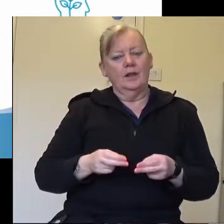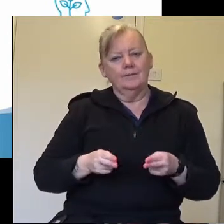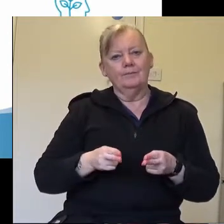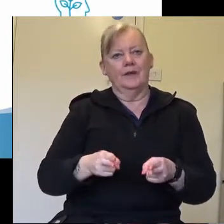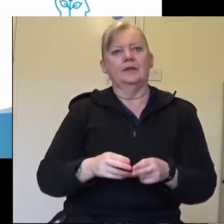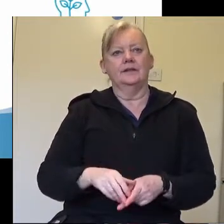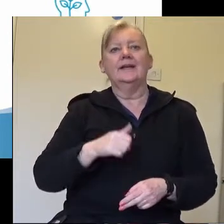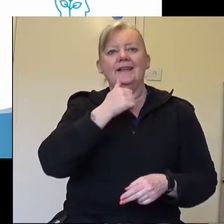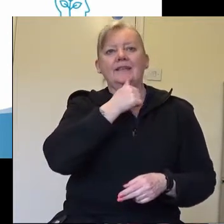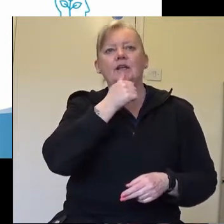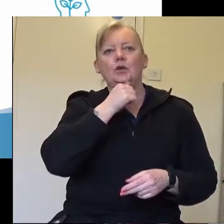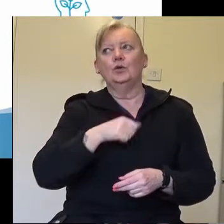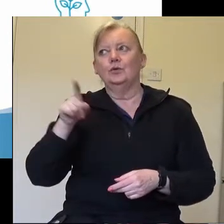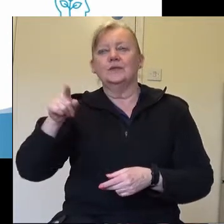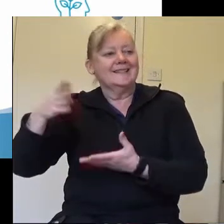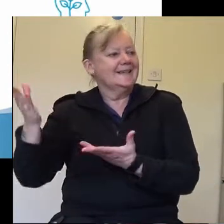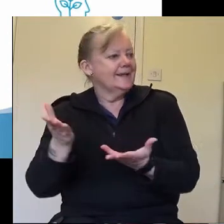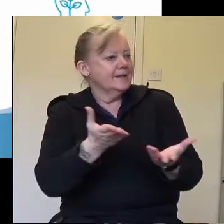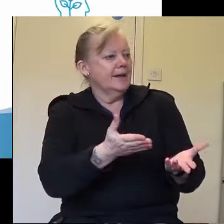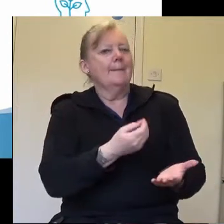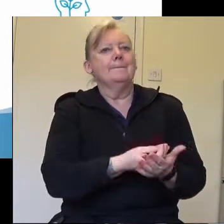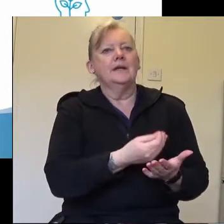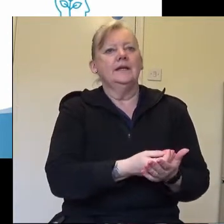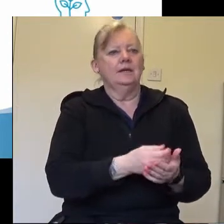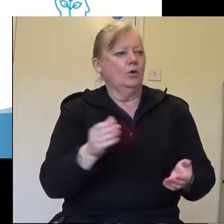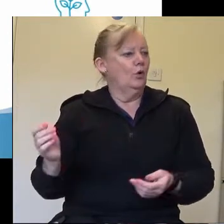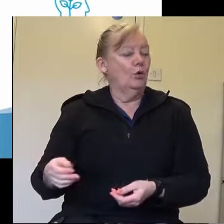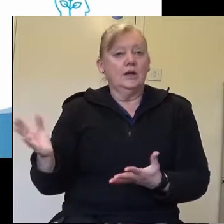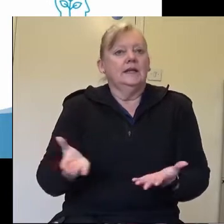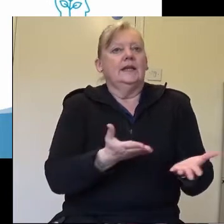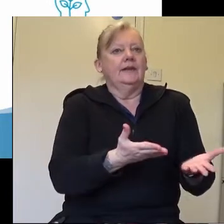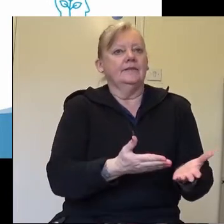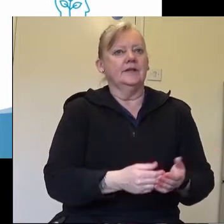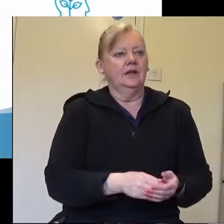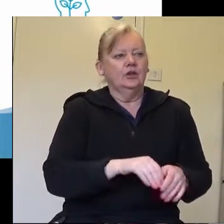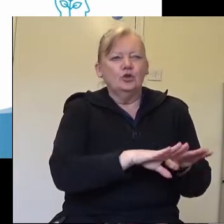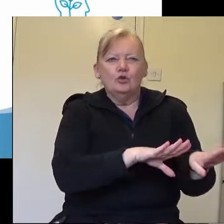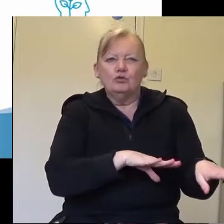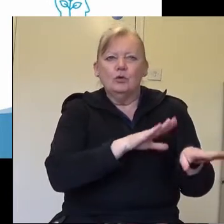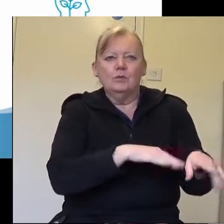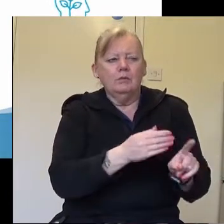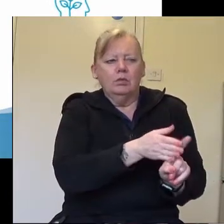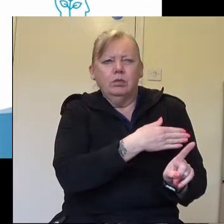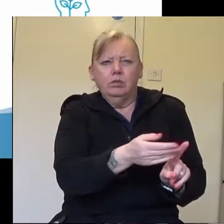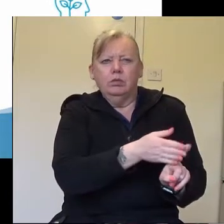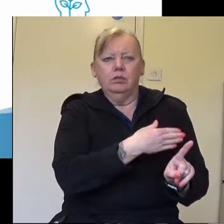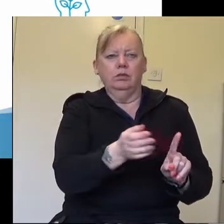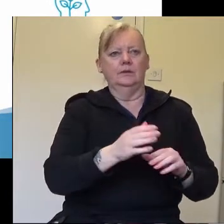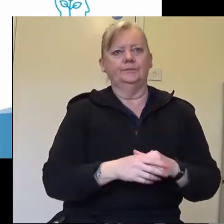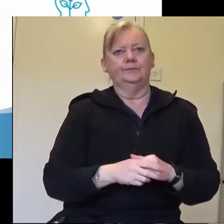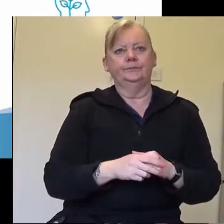gaming platforms can be used to send money or gifts to the children to groom them and to exploit